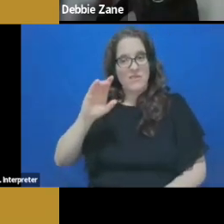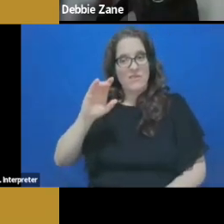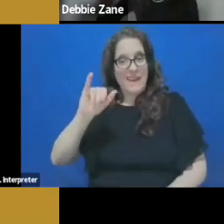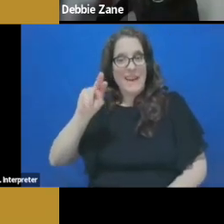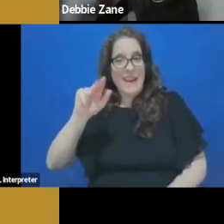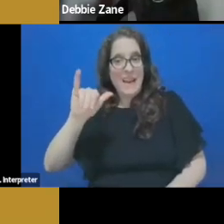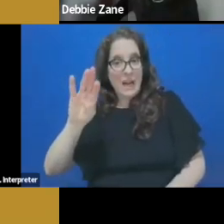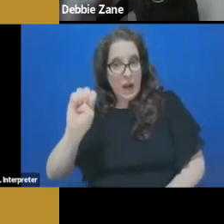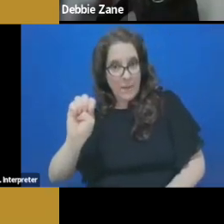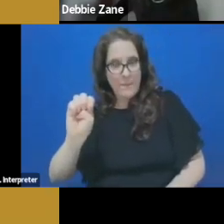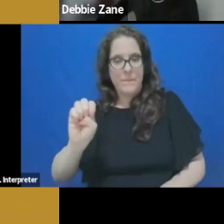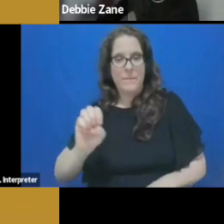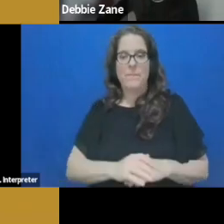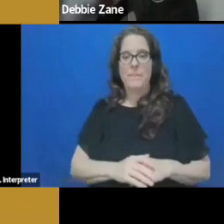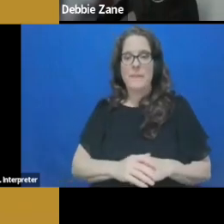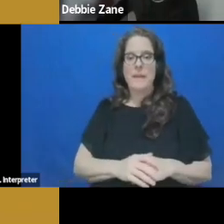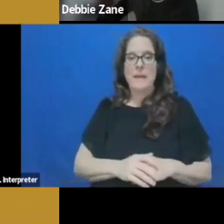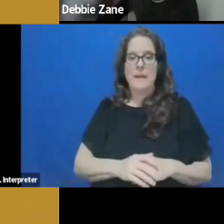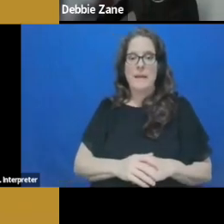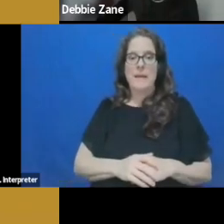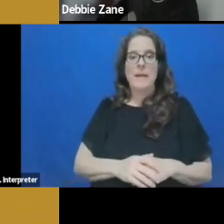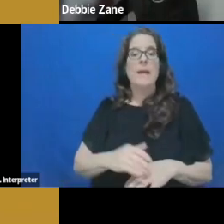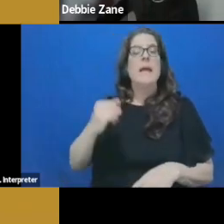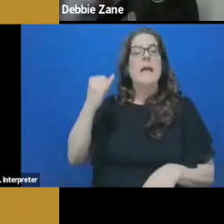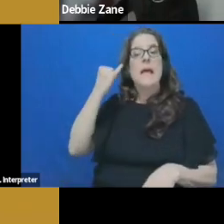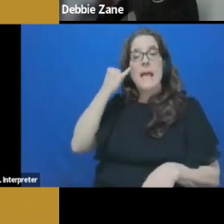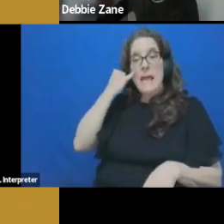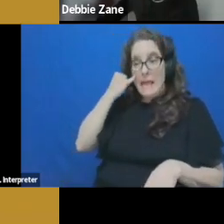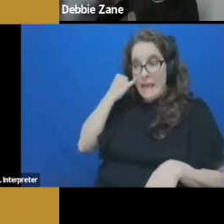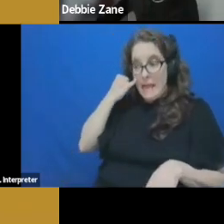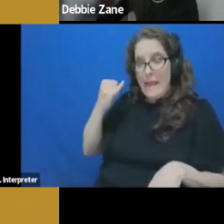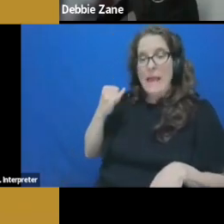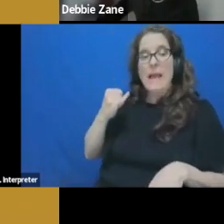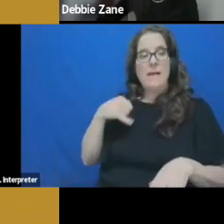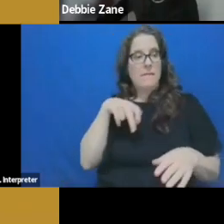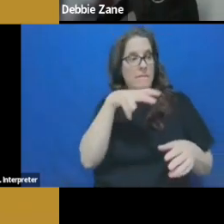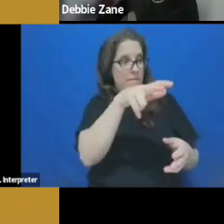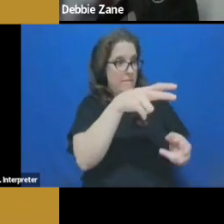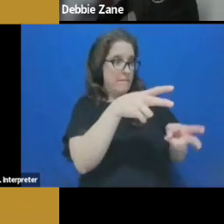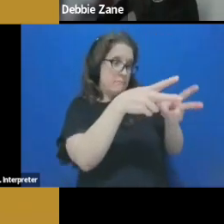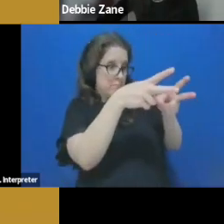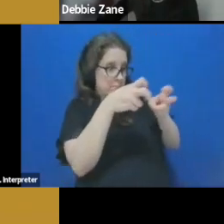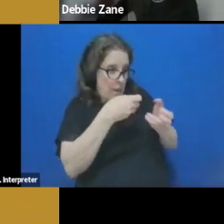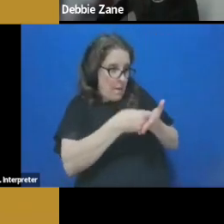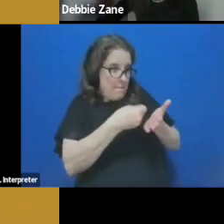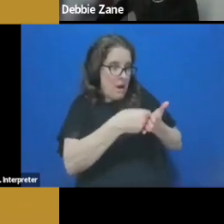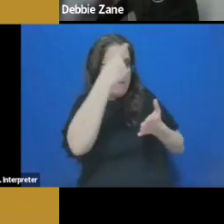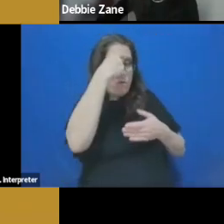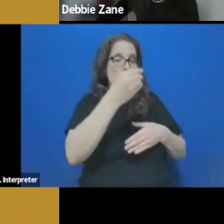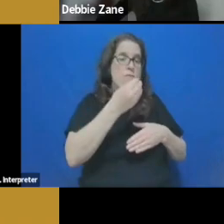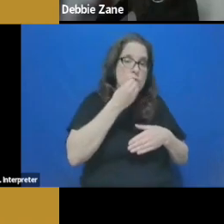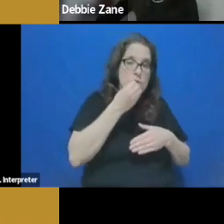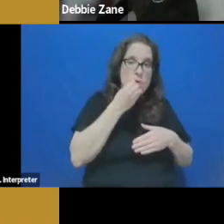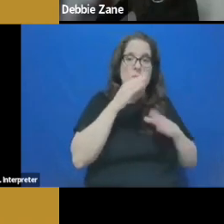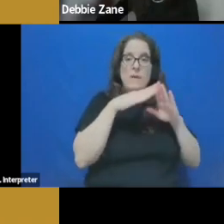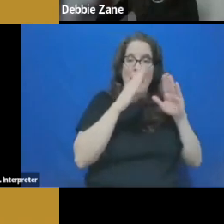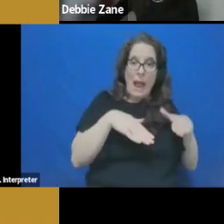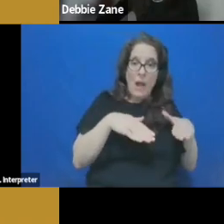for food or shelter may result in reduction of SSI benefits in the month the disbursement is